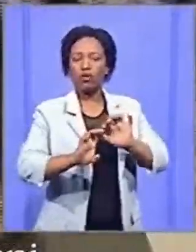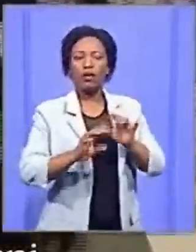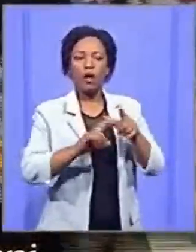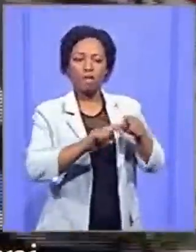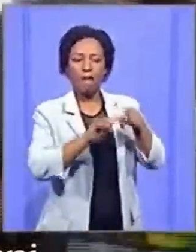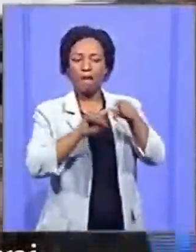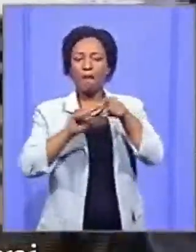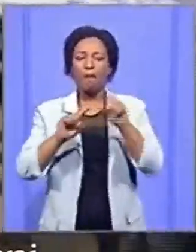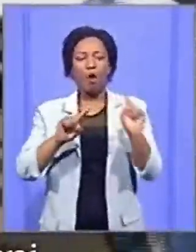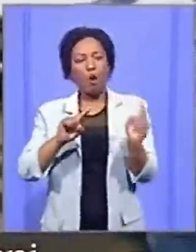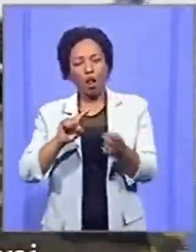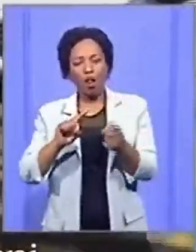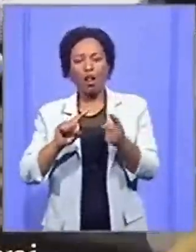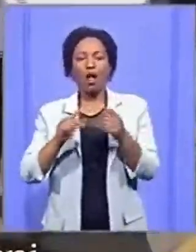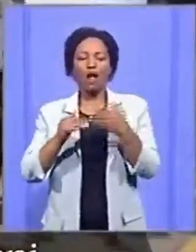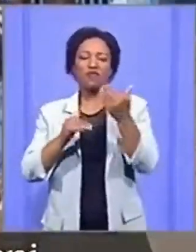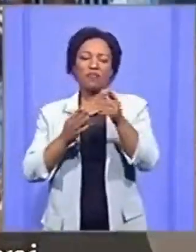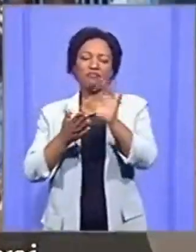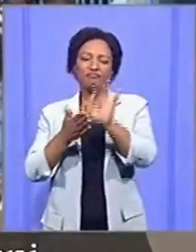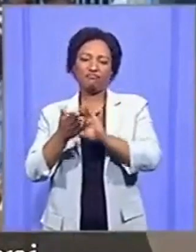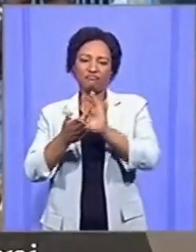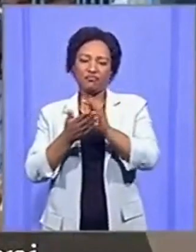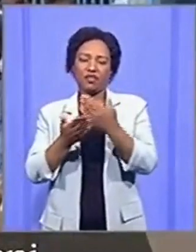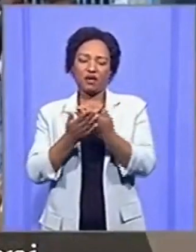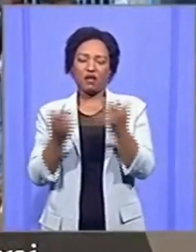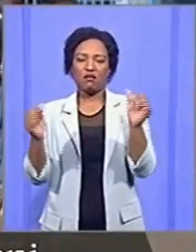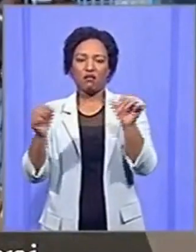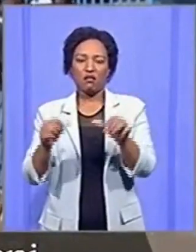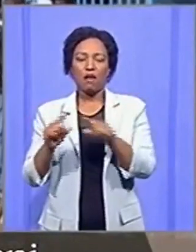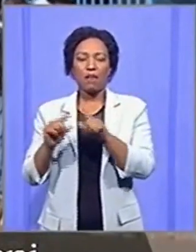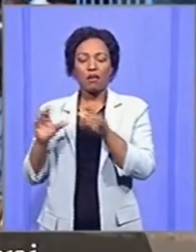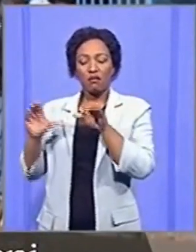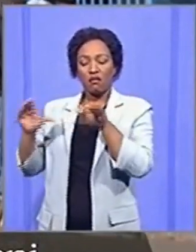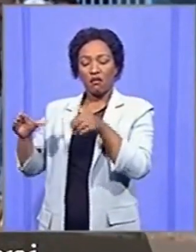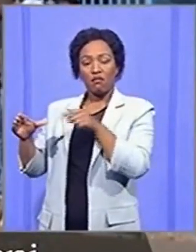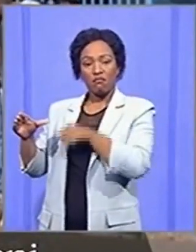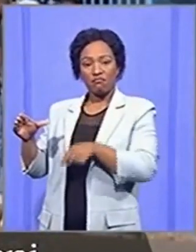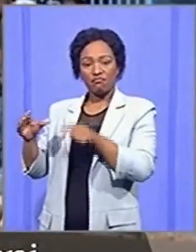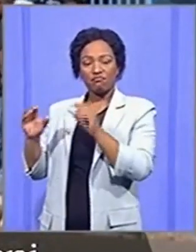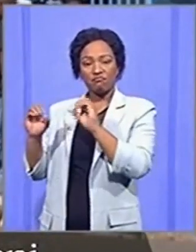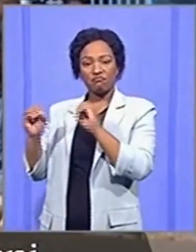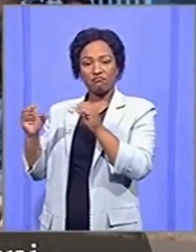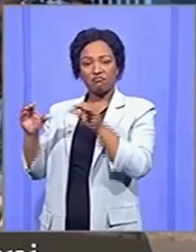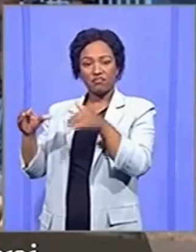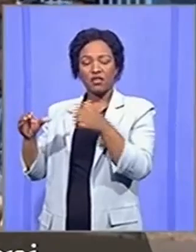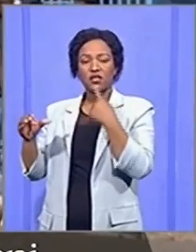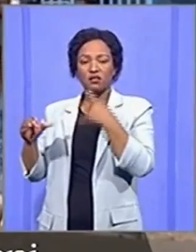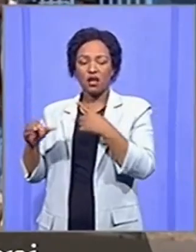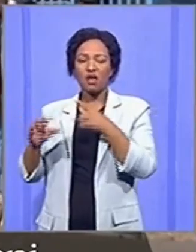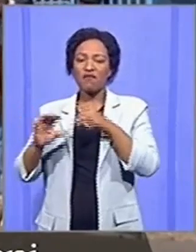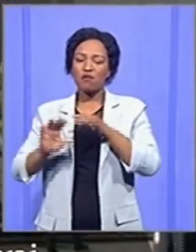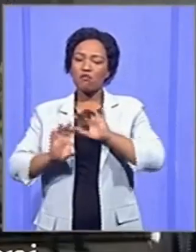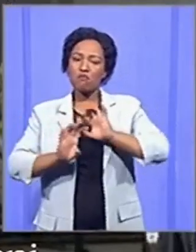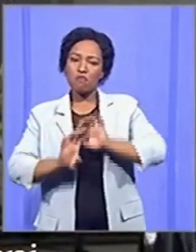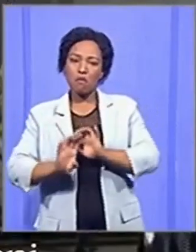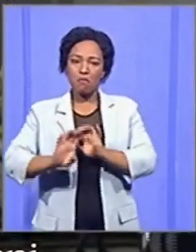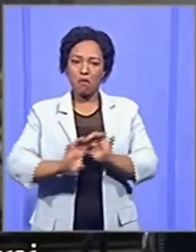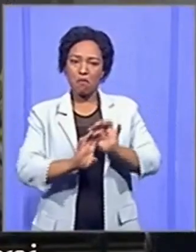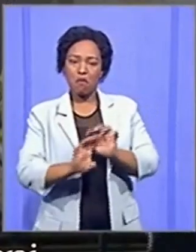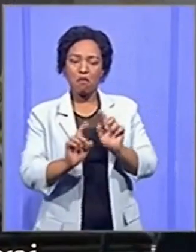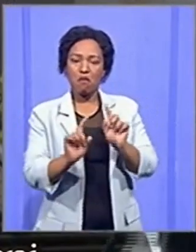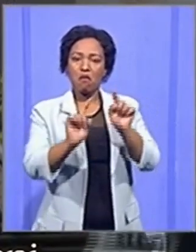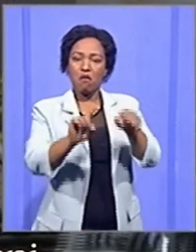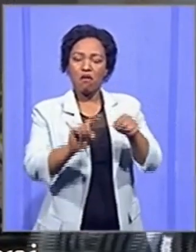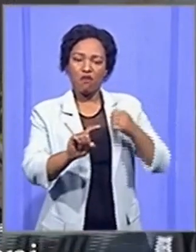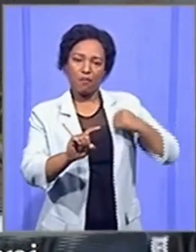ditlhopho. Le fa go le jalo, lekoko la re ga le boele morago. Le ne la gwantela kwa kantorong ya poso go lepagana le dikantoro